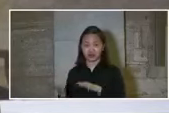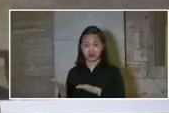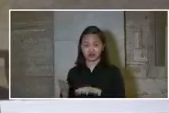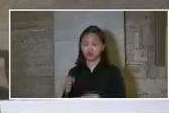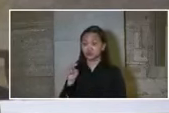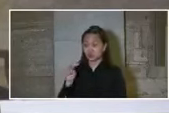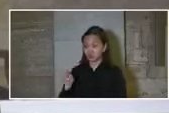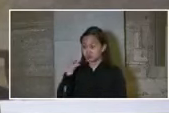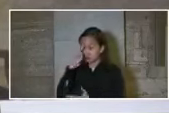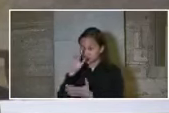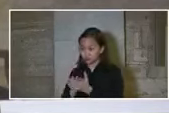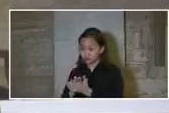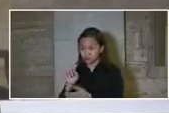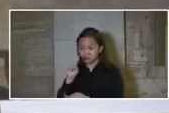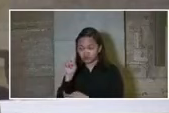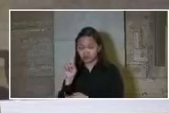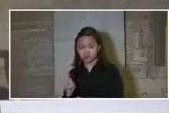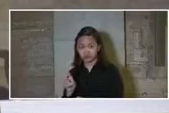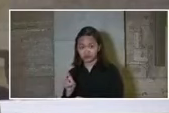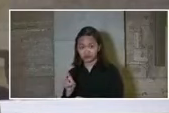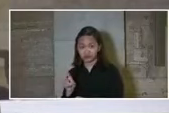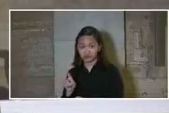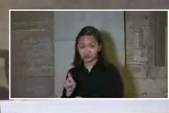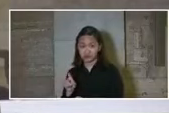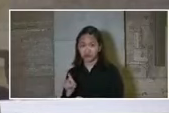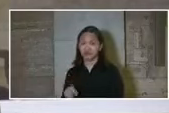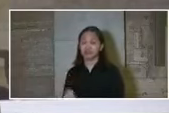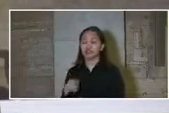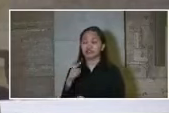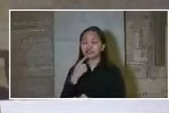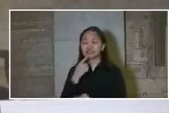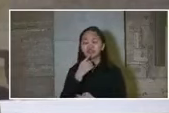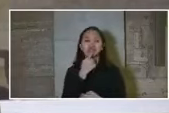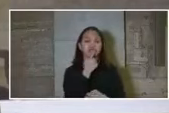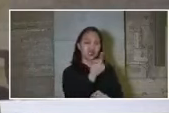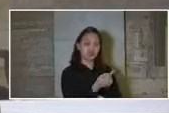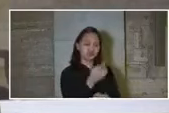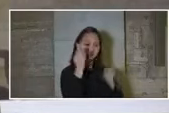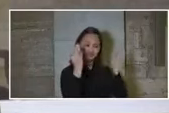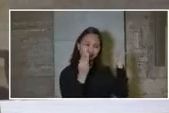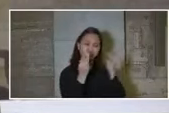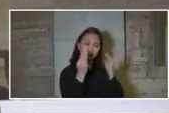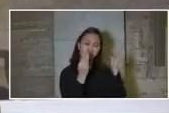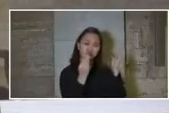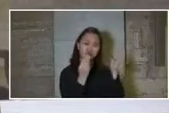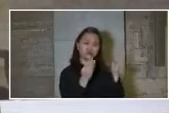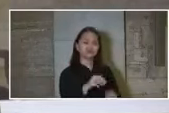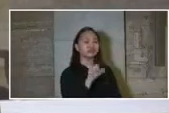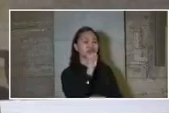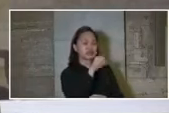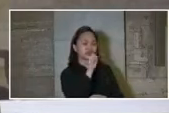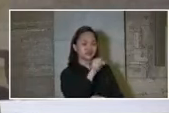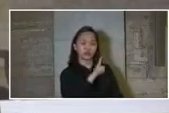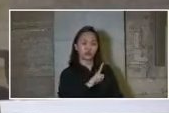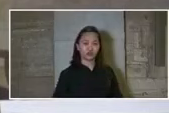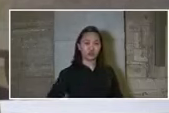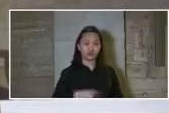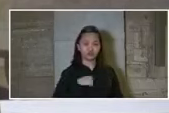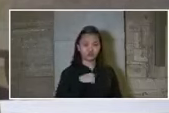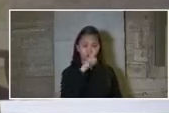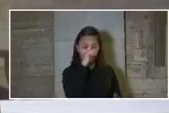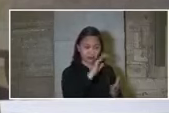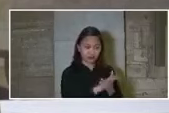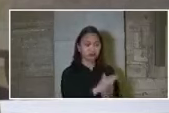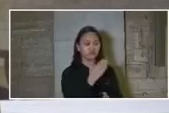you believe this? She said to him, Yes, Lord, I have come to believe that you are the